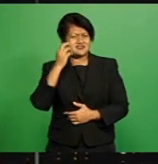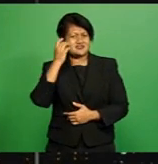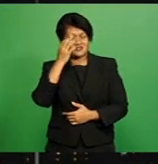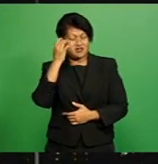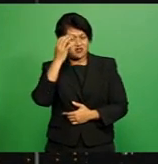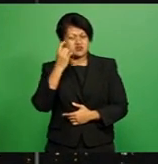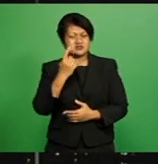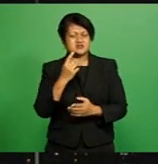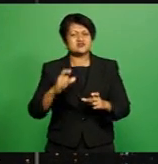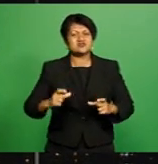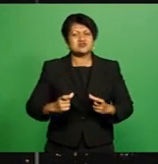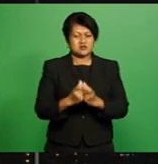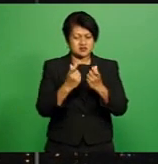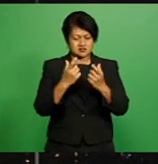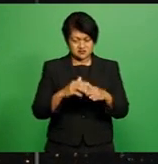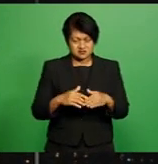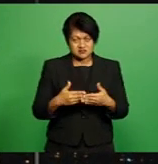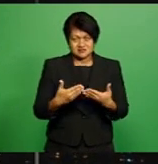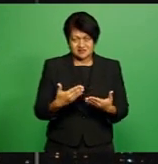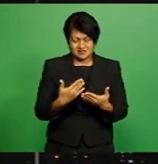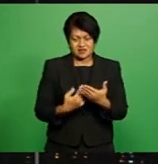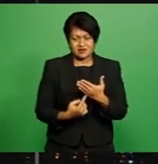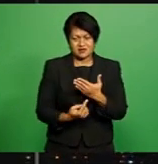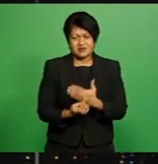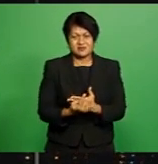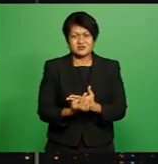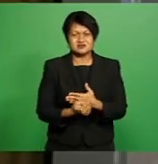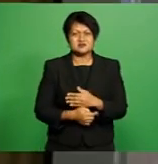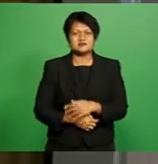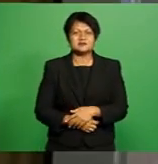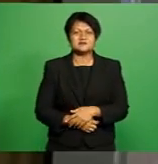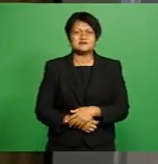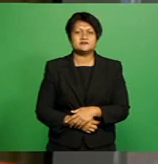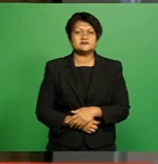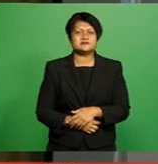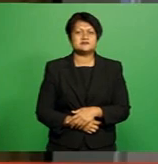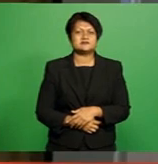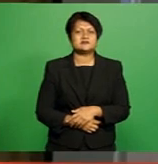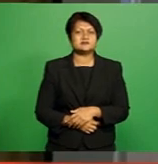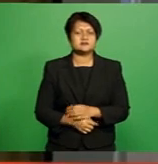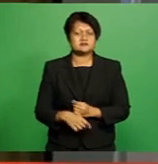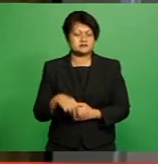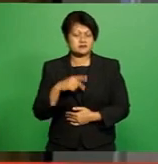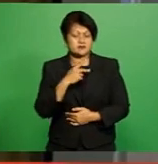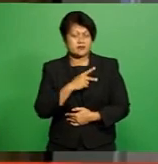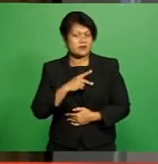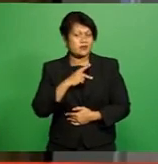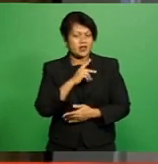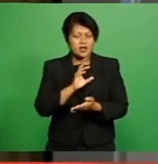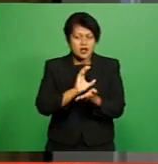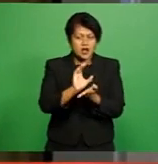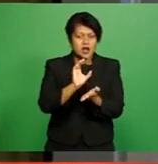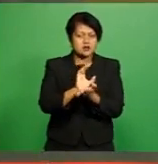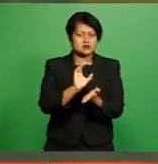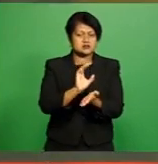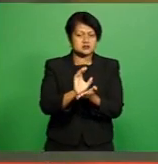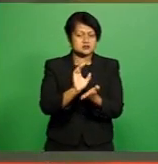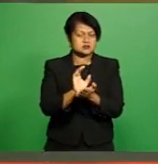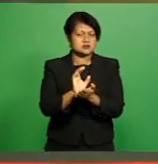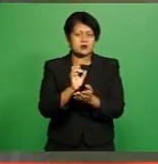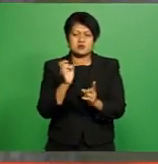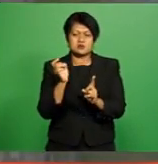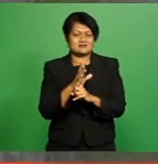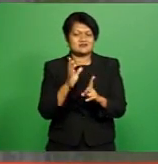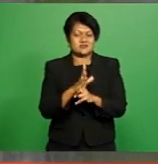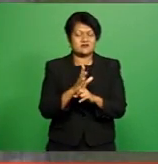during these trying times. Josaina Nunga reports. Professional counseling was prioritized for these health workers